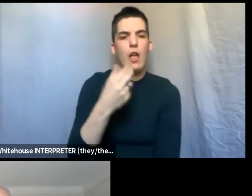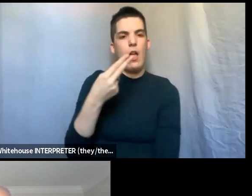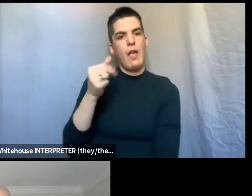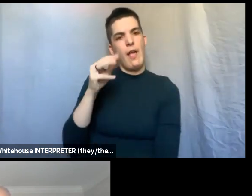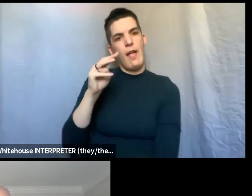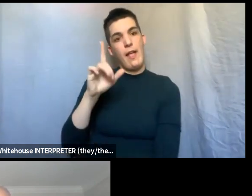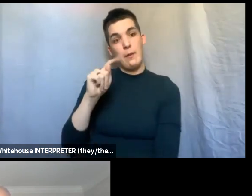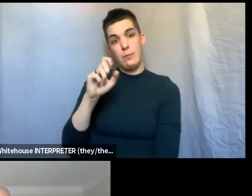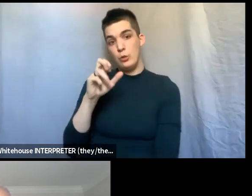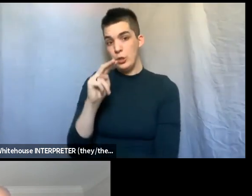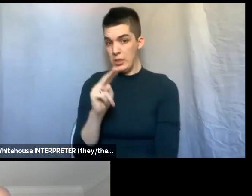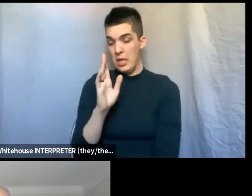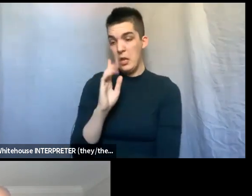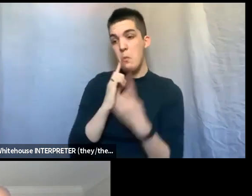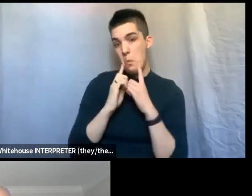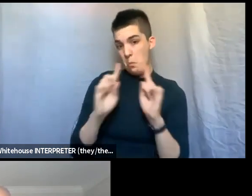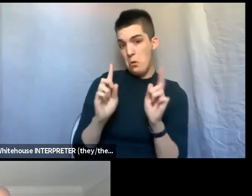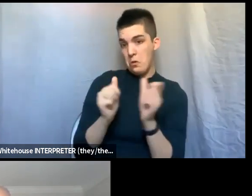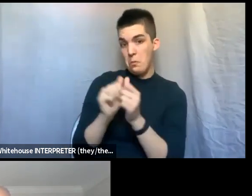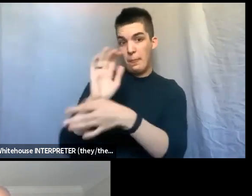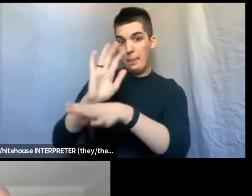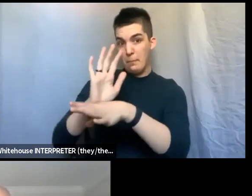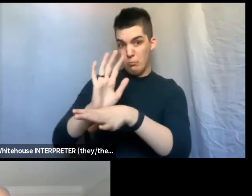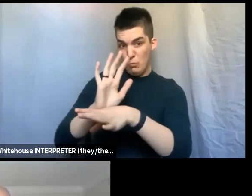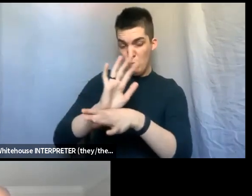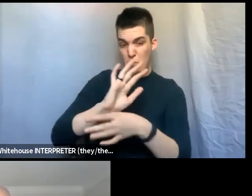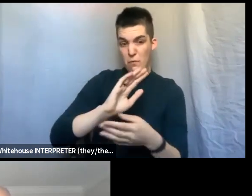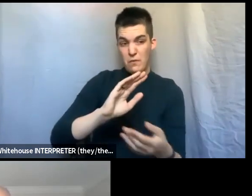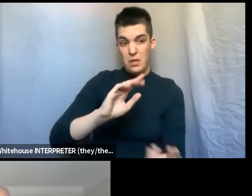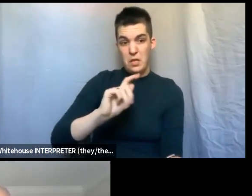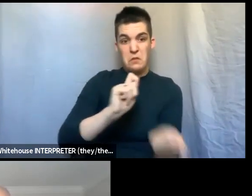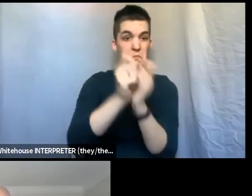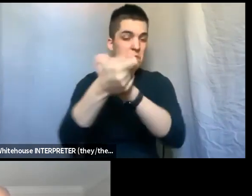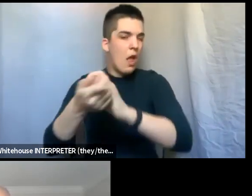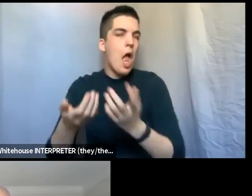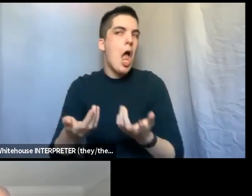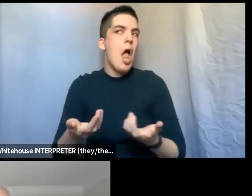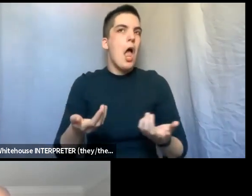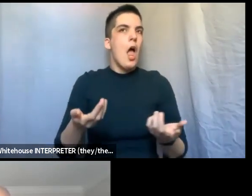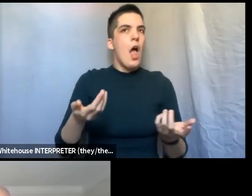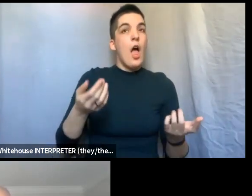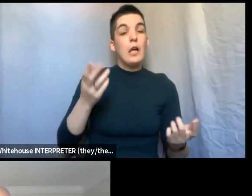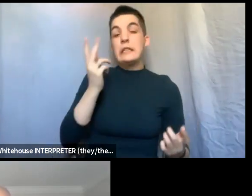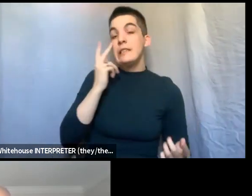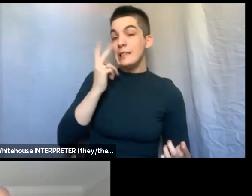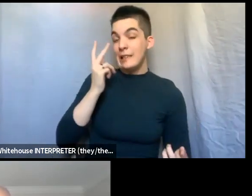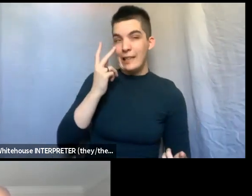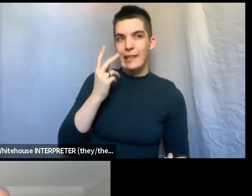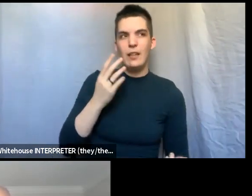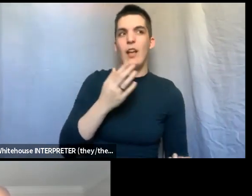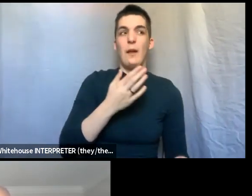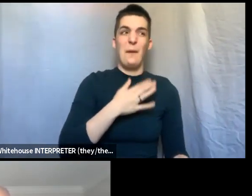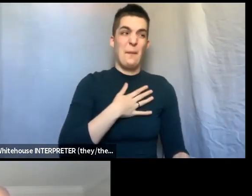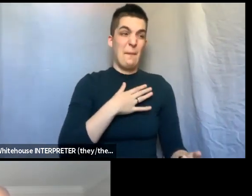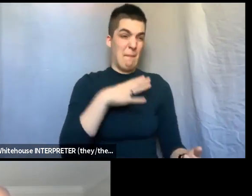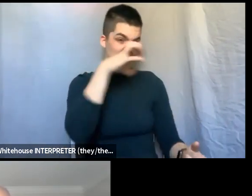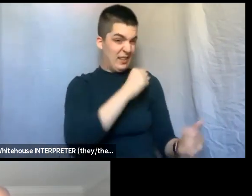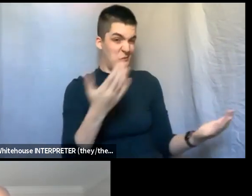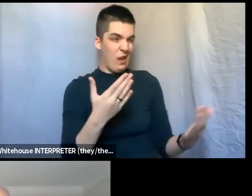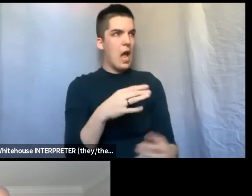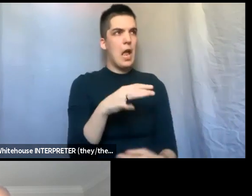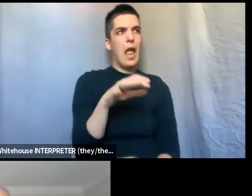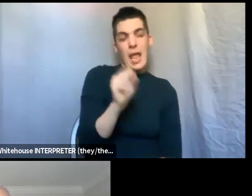screen? We'll soon find out. My guess is yes and no, but